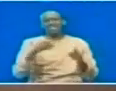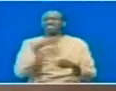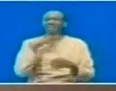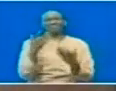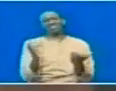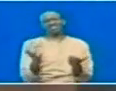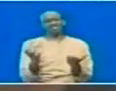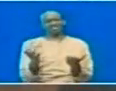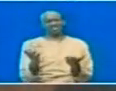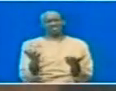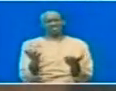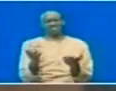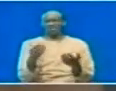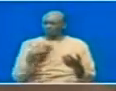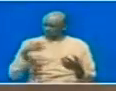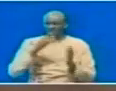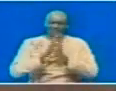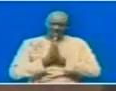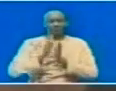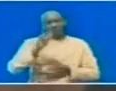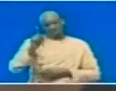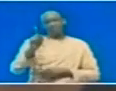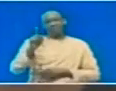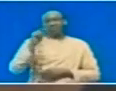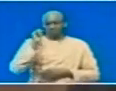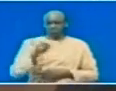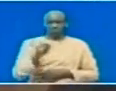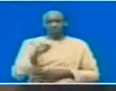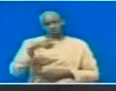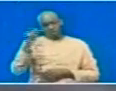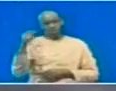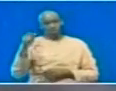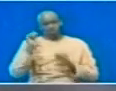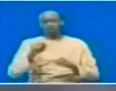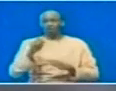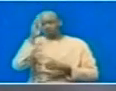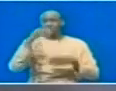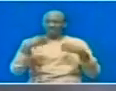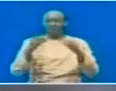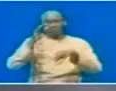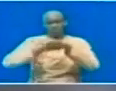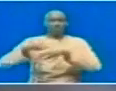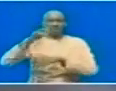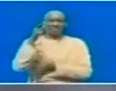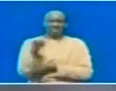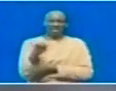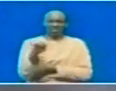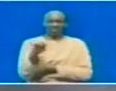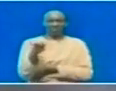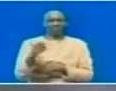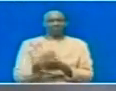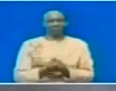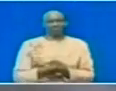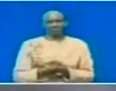go. So we are praying for him that God should give them good place, better than where they